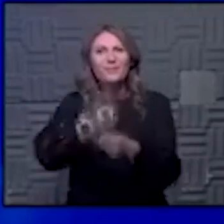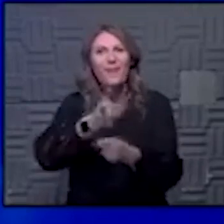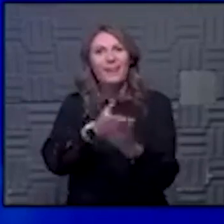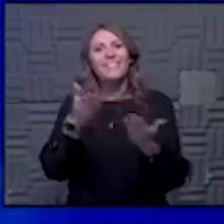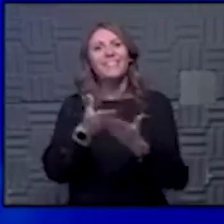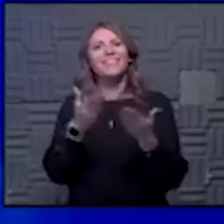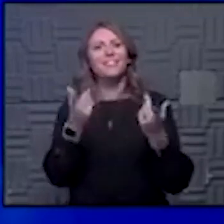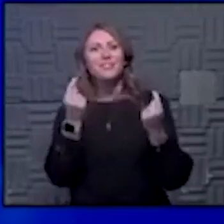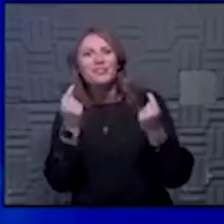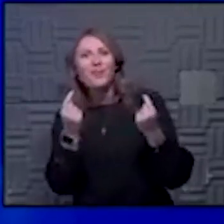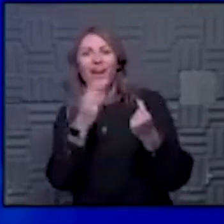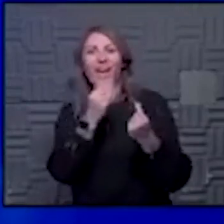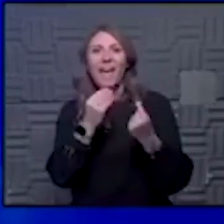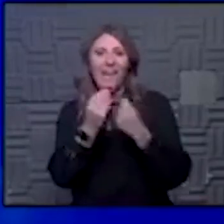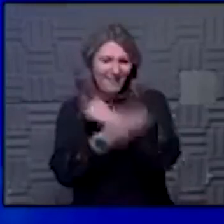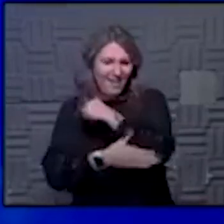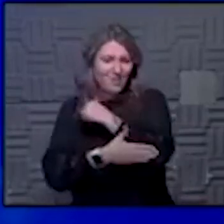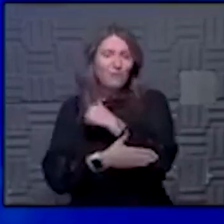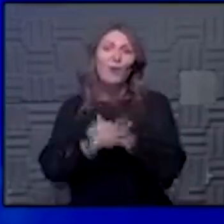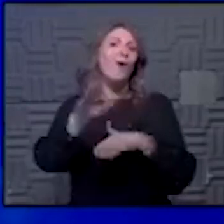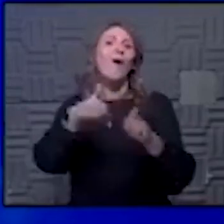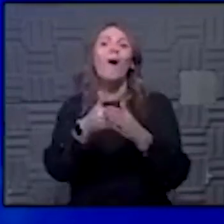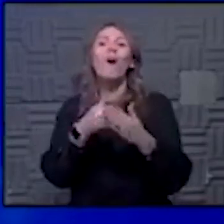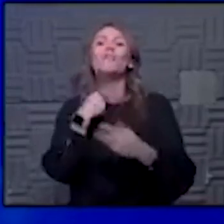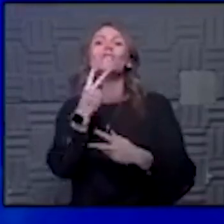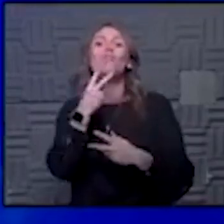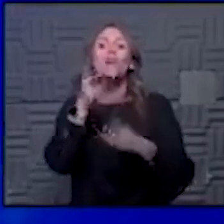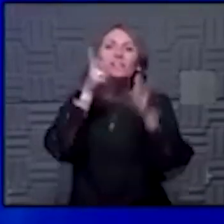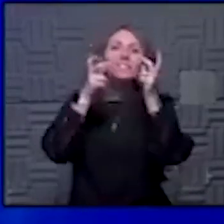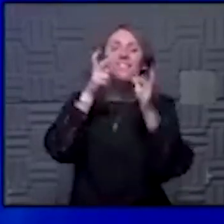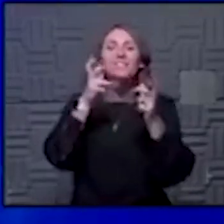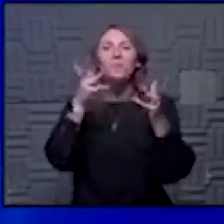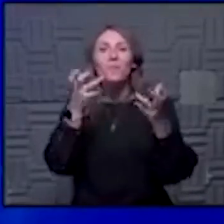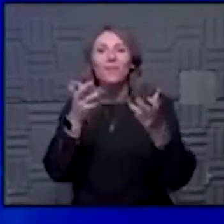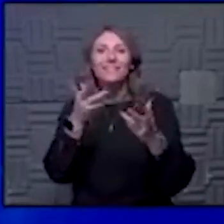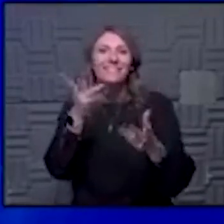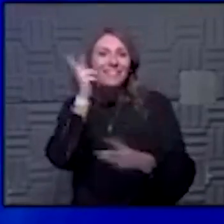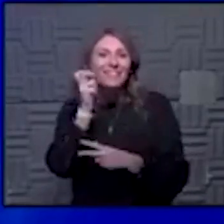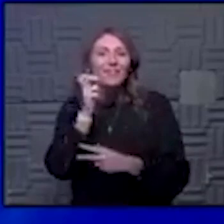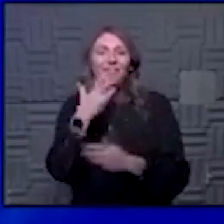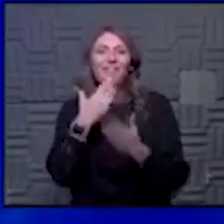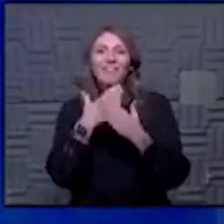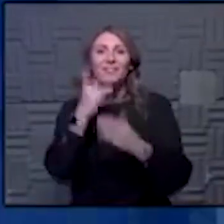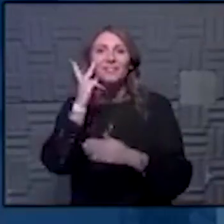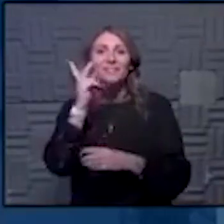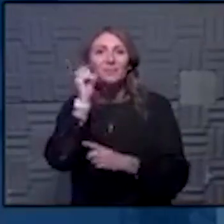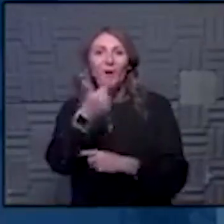And the country, we all need to hear your voice. So thank you all for being with us today. We'll see you tomorrow.